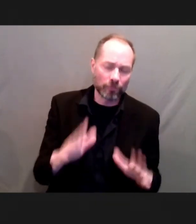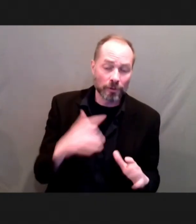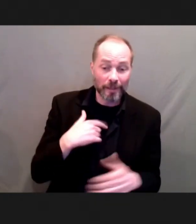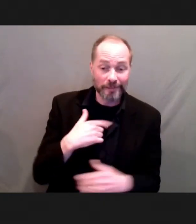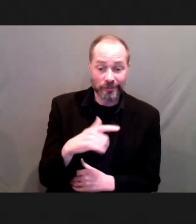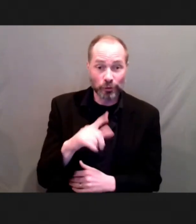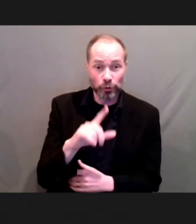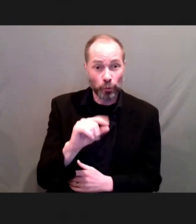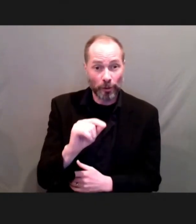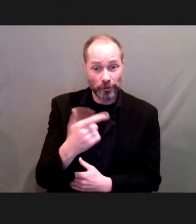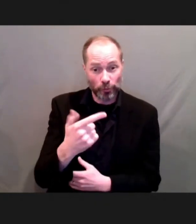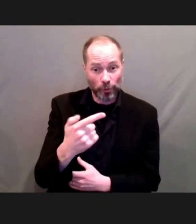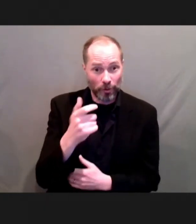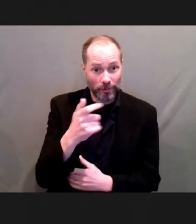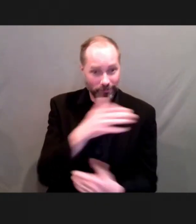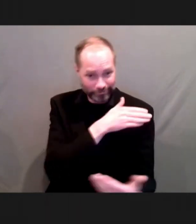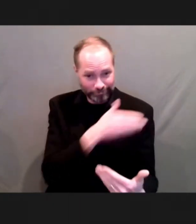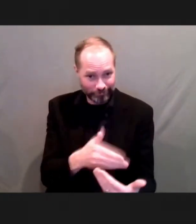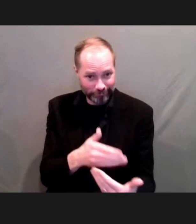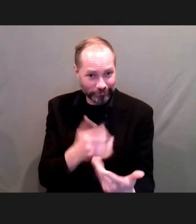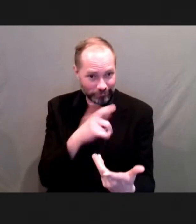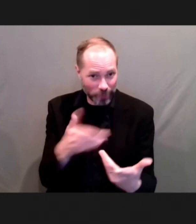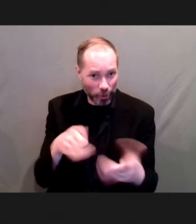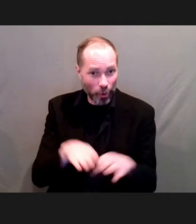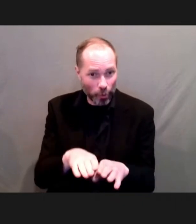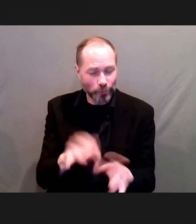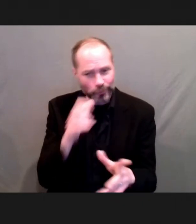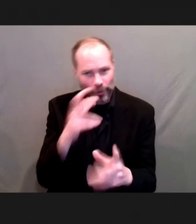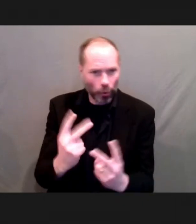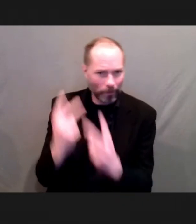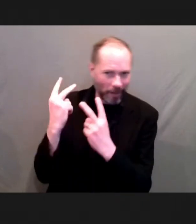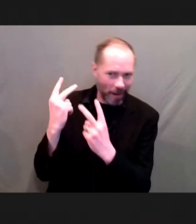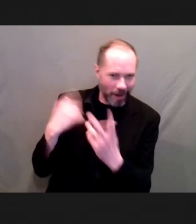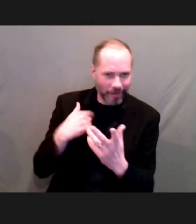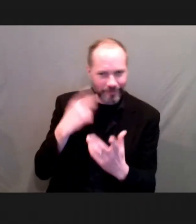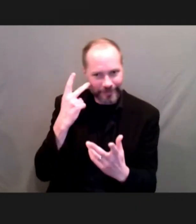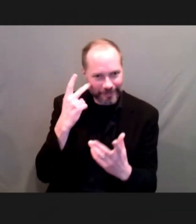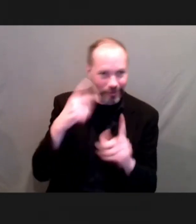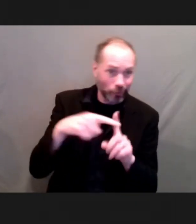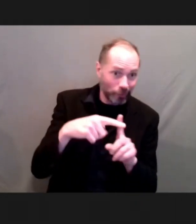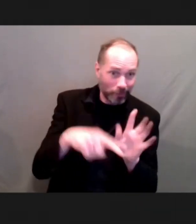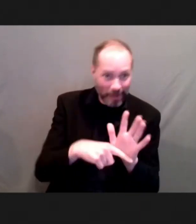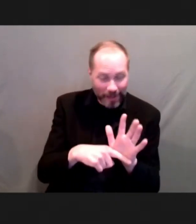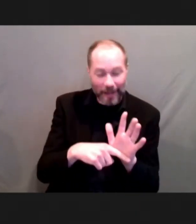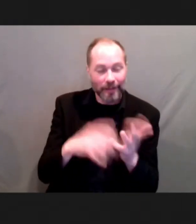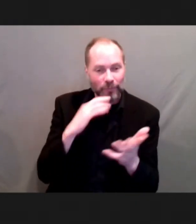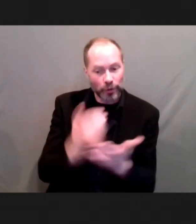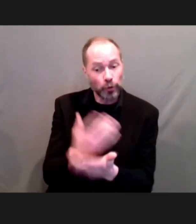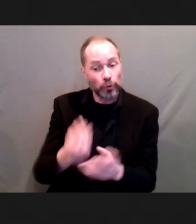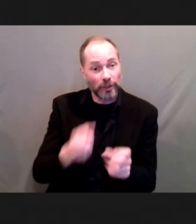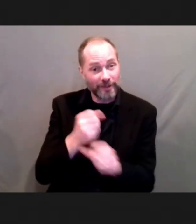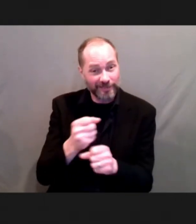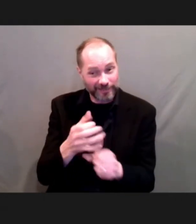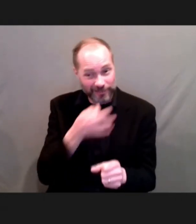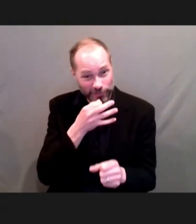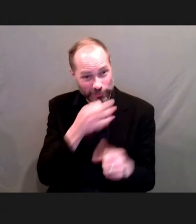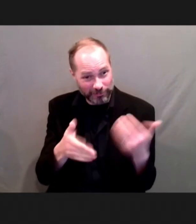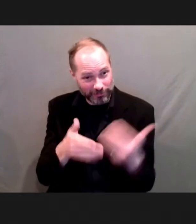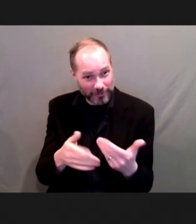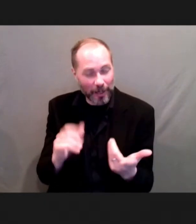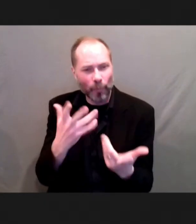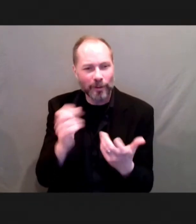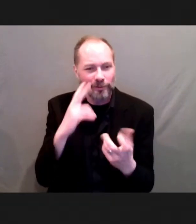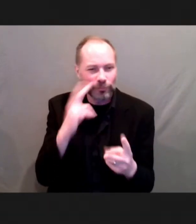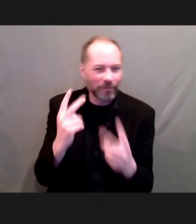all taking stock of the year, the good, the bad. With the new year just days away, I want to reflect a little bit